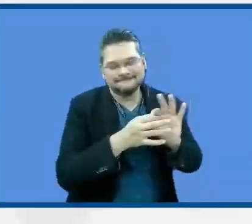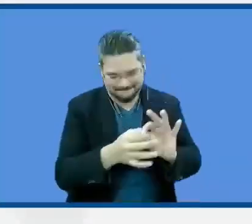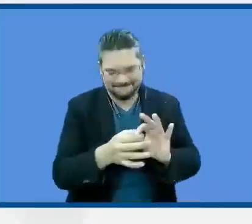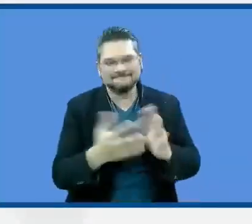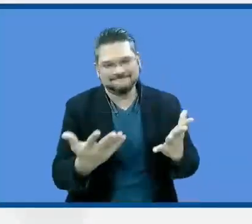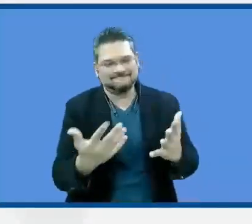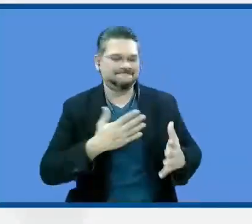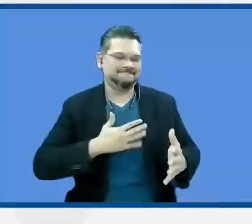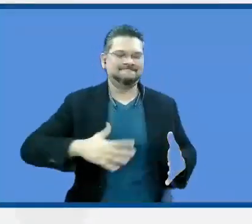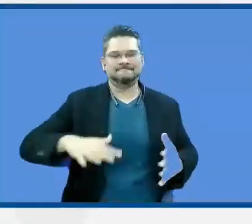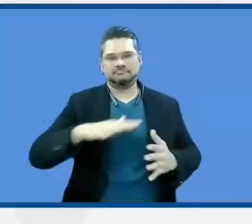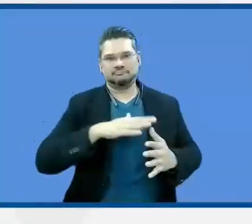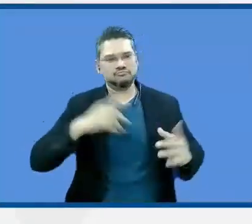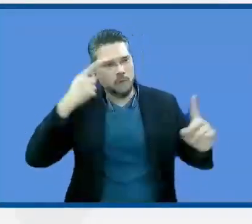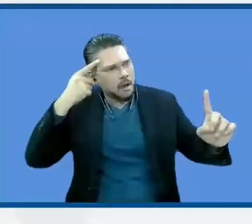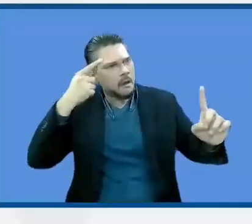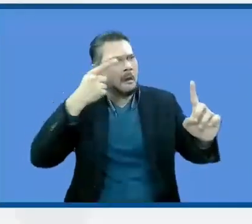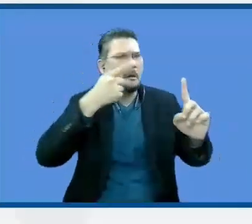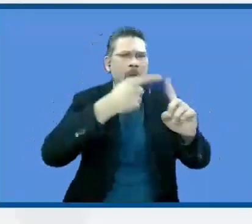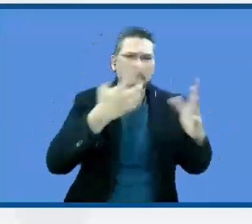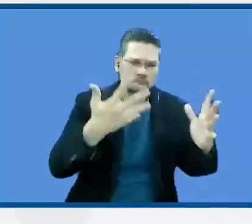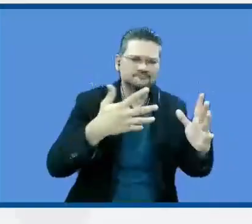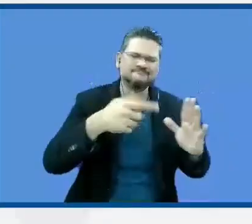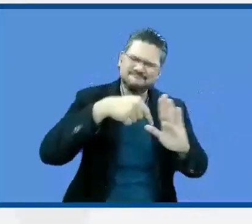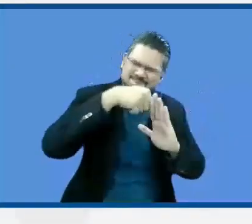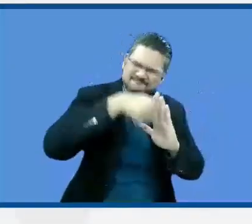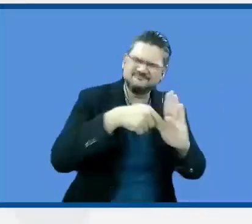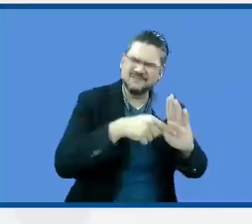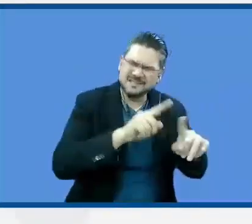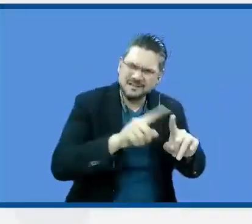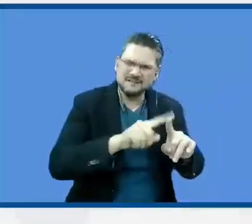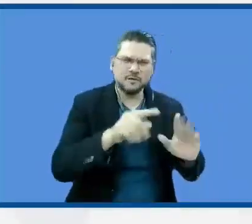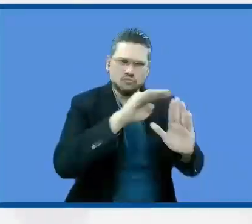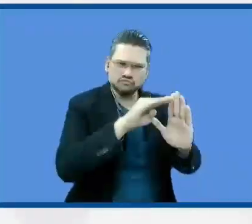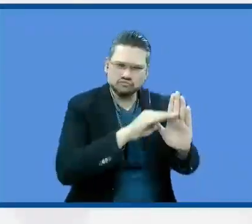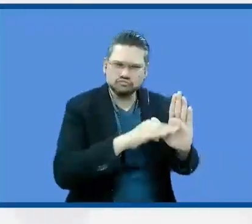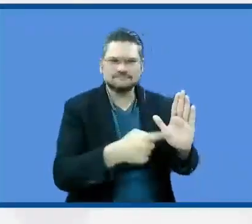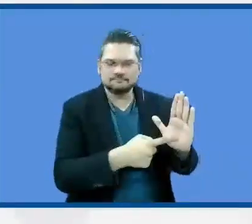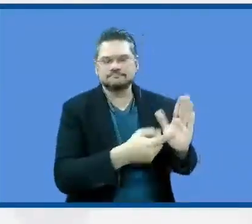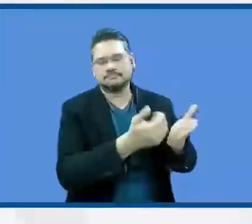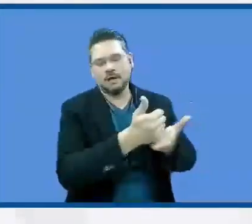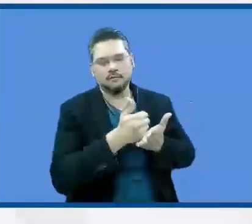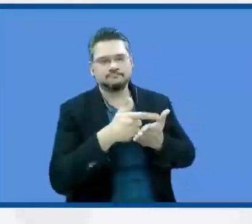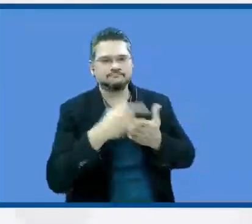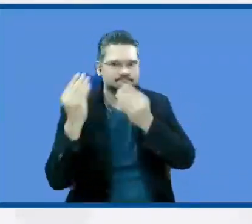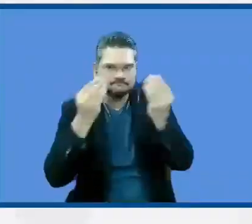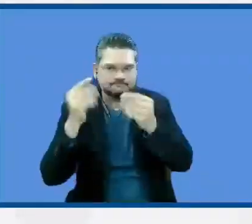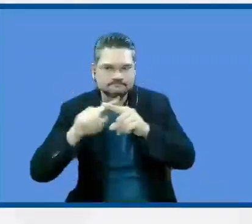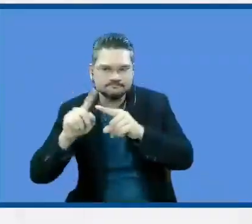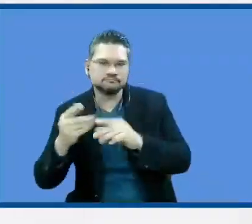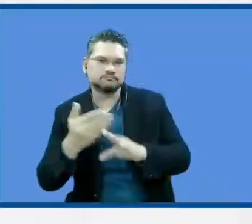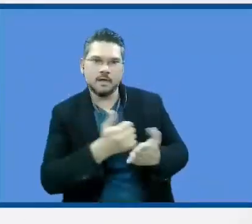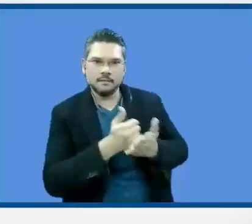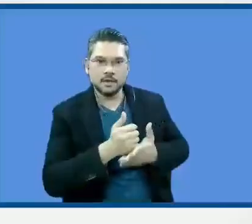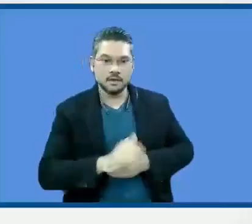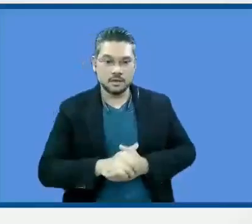the core for these norms of our emergency system. Our country has